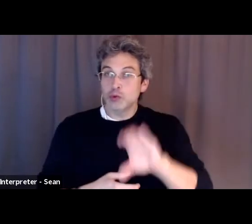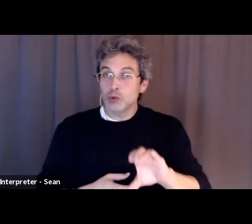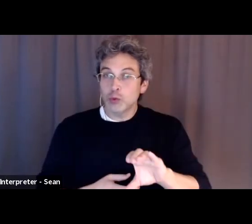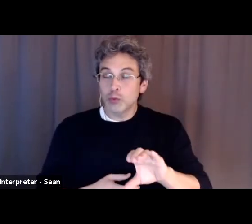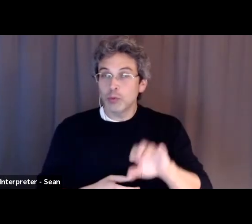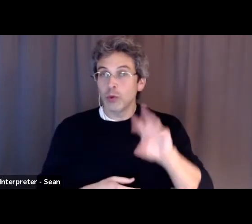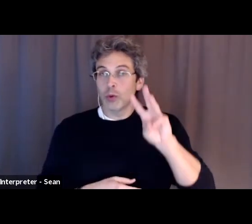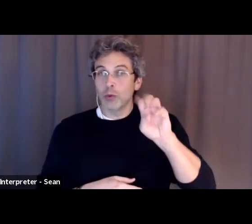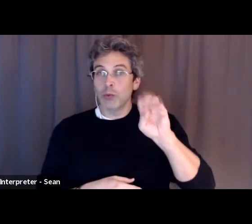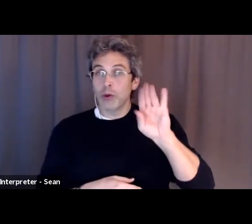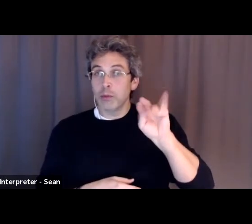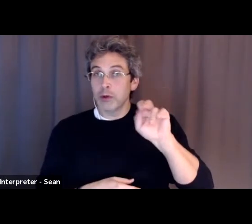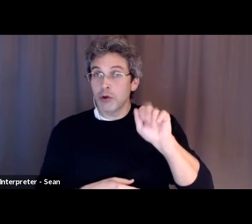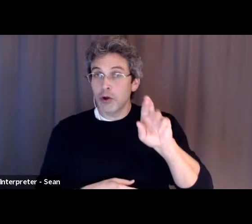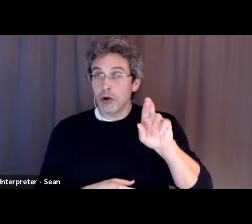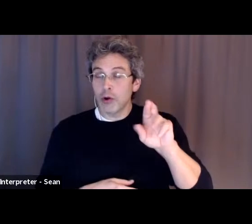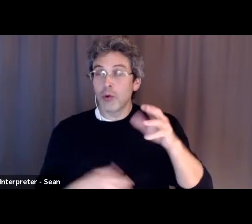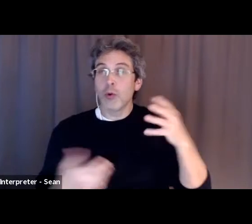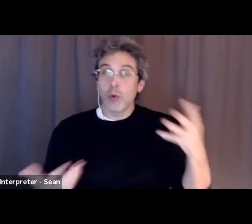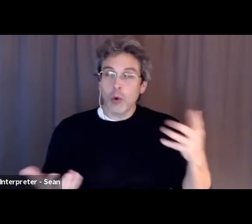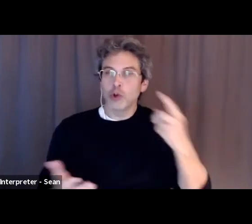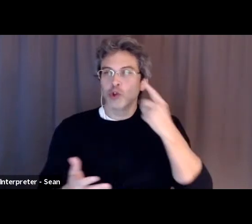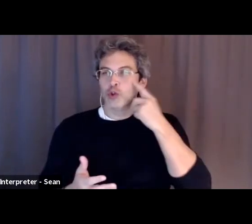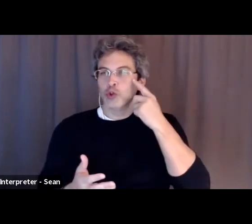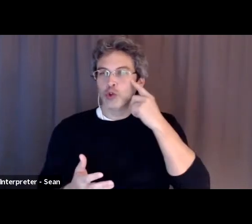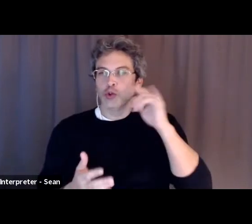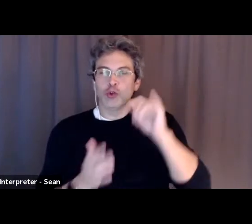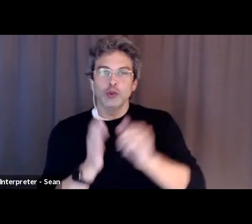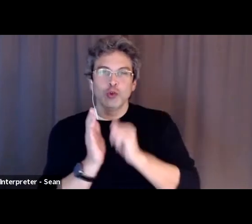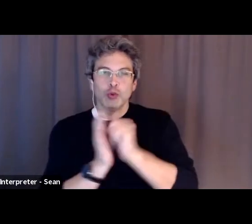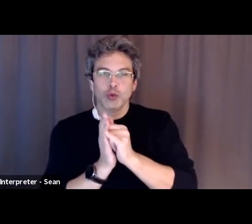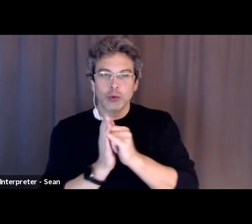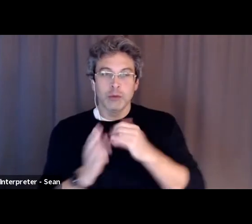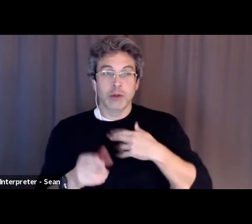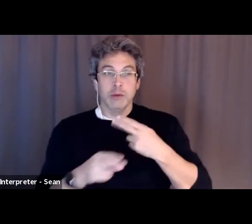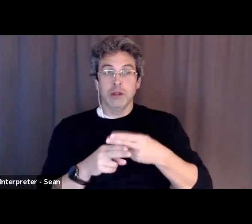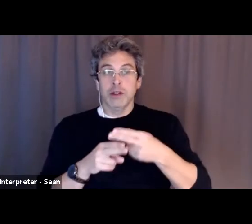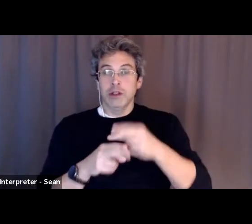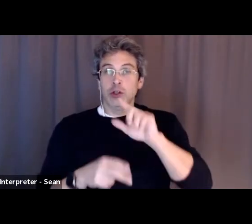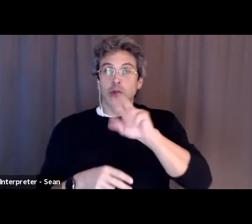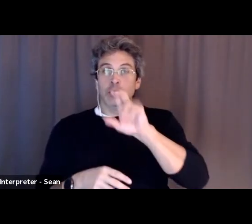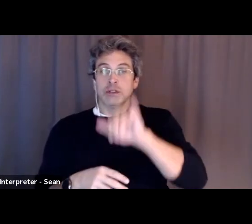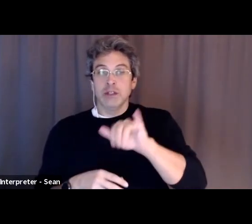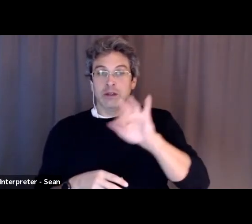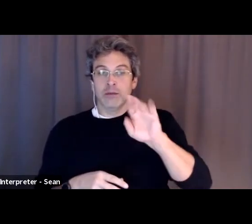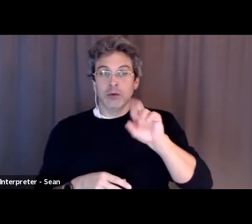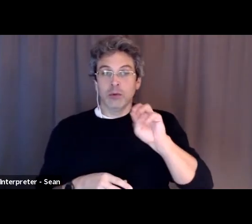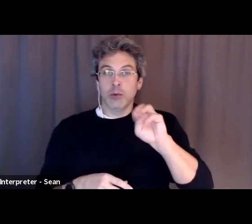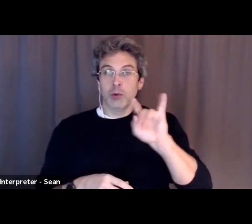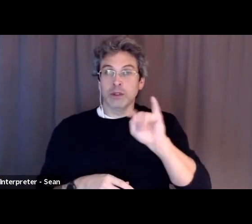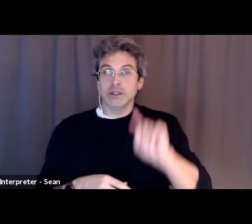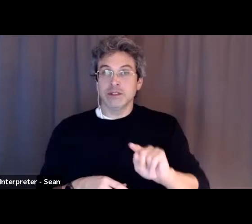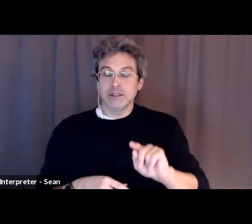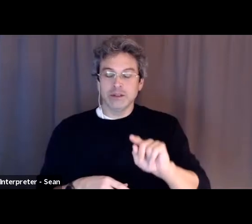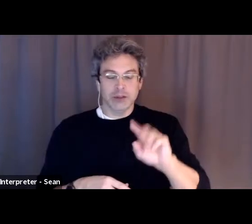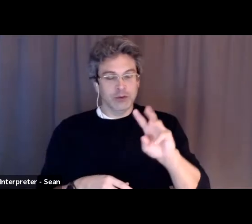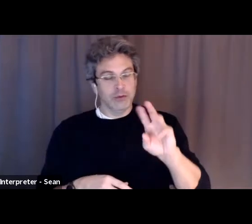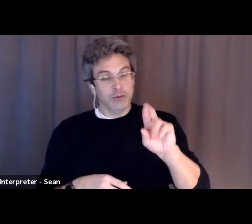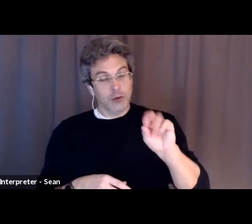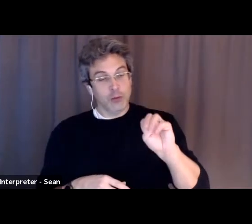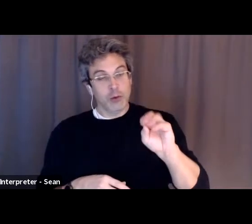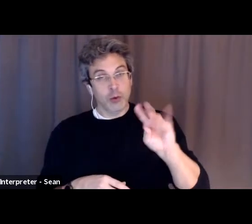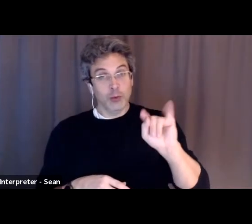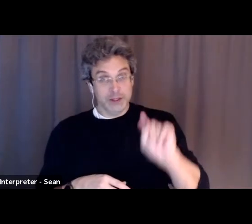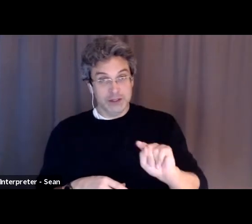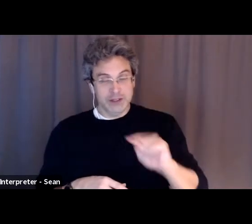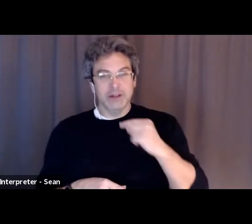on YouTube. My name is Lucy Fromowitz. I'm the Vice Provost here at York University, and I have the